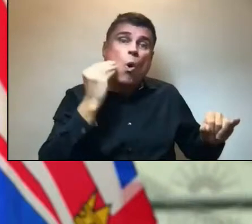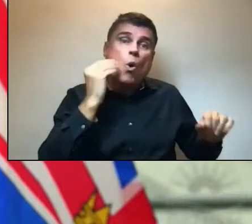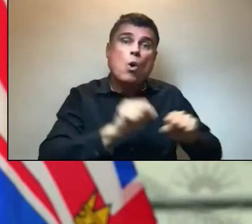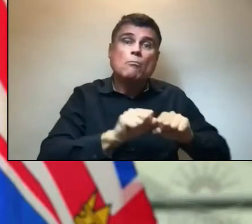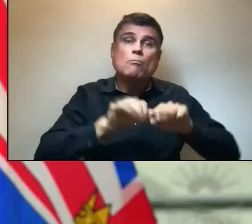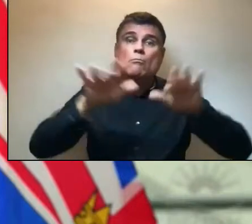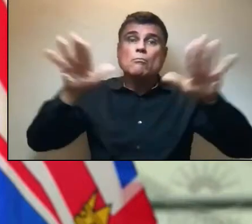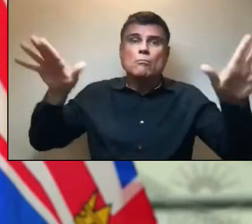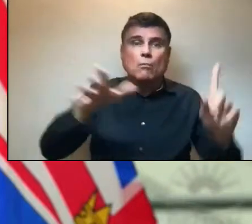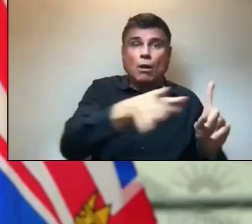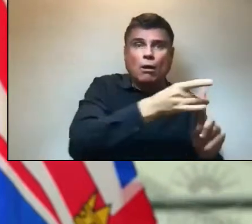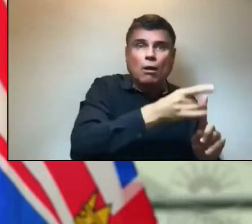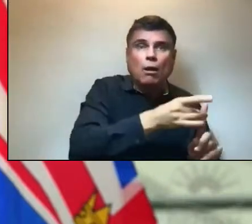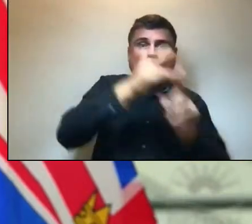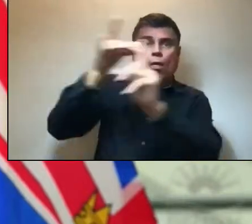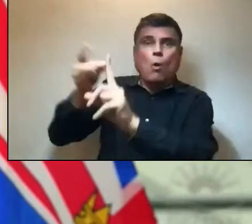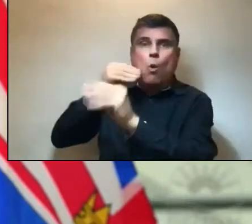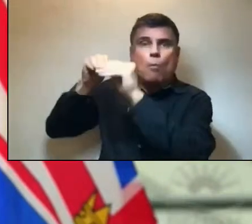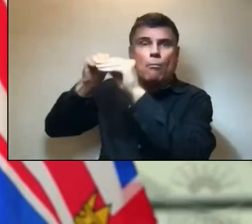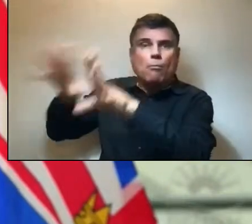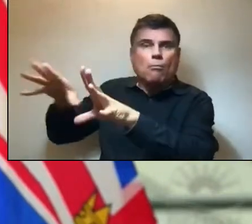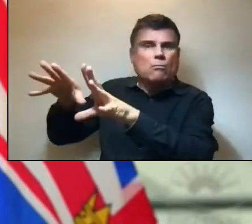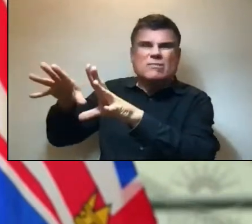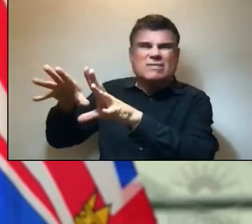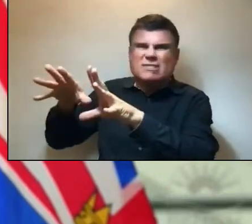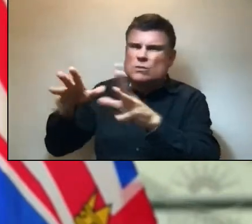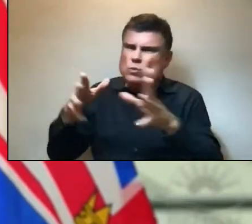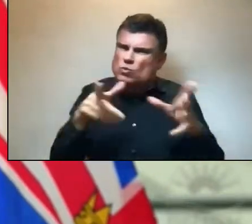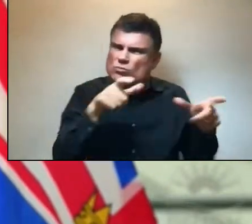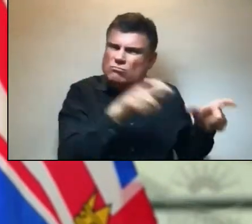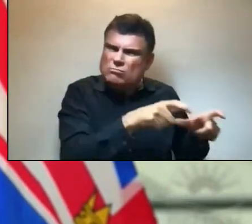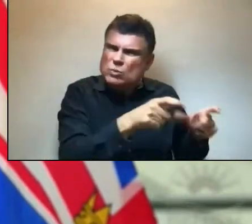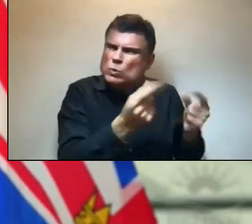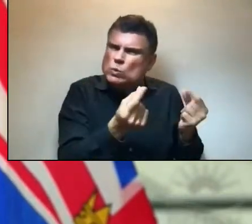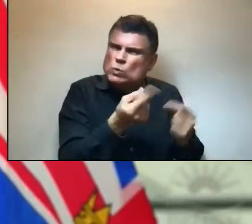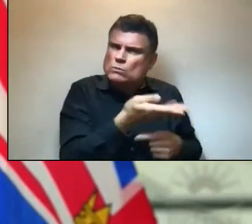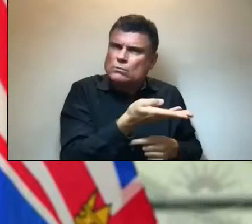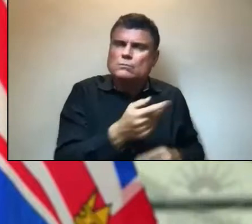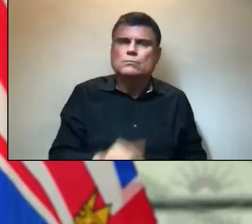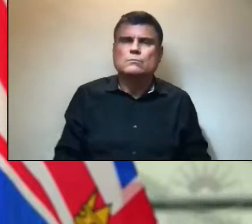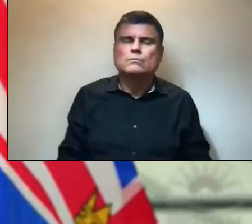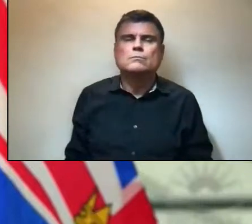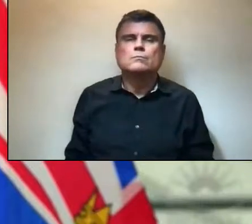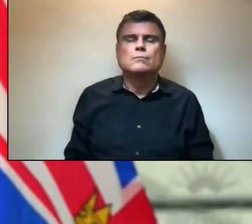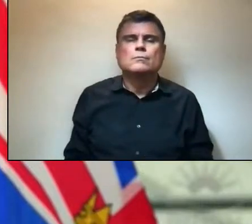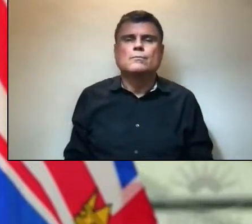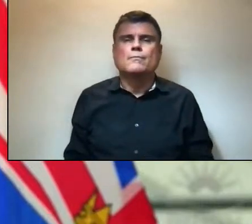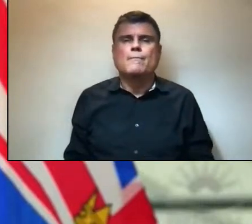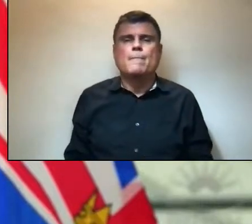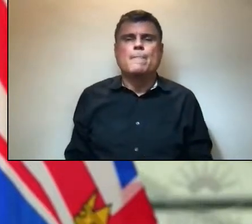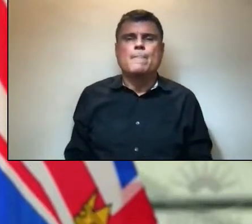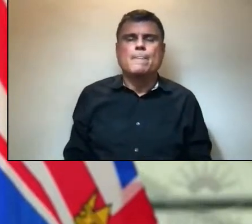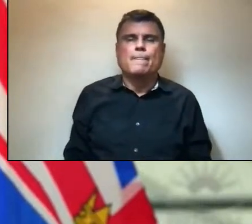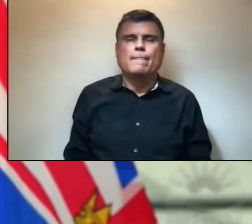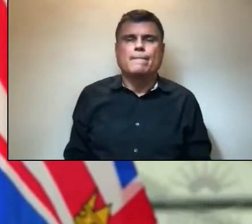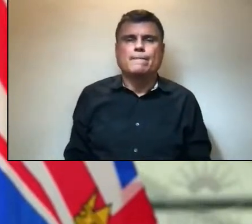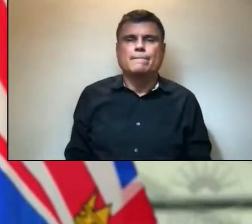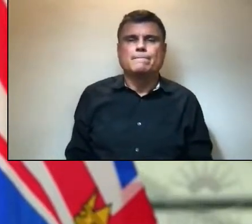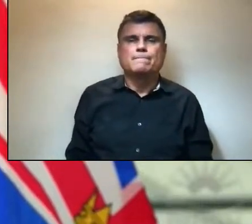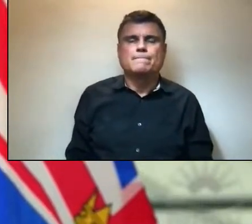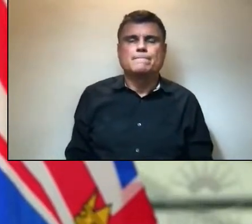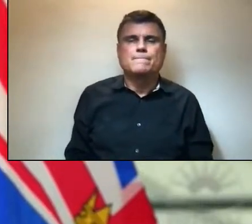between Vancouver Island and other places? I'll answer the second one